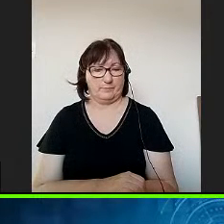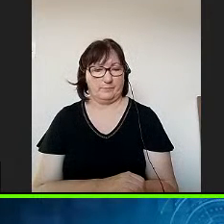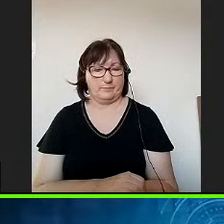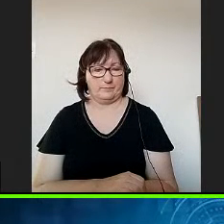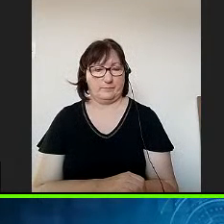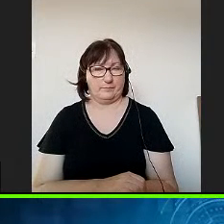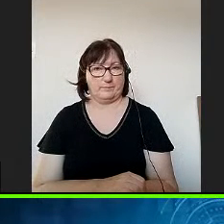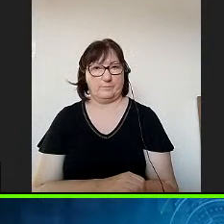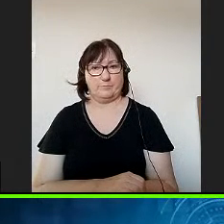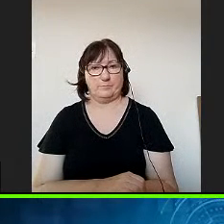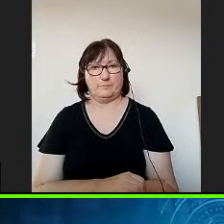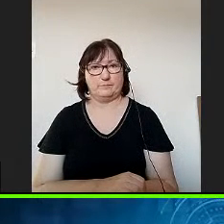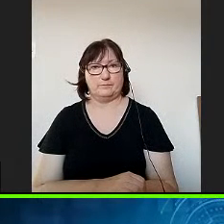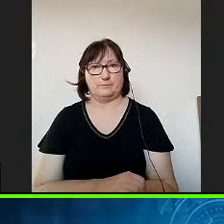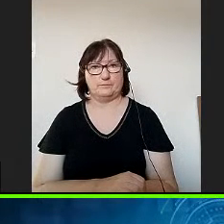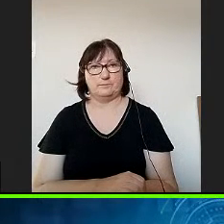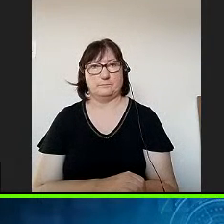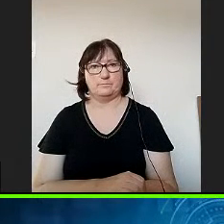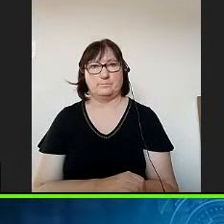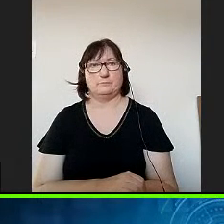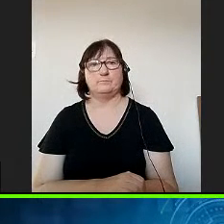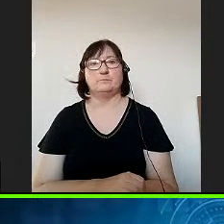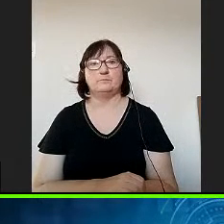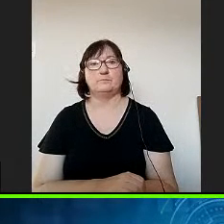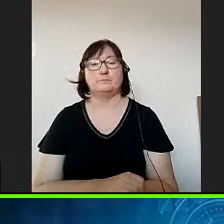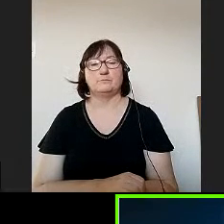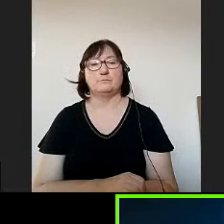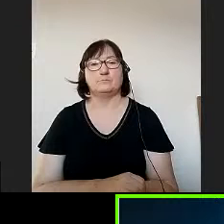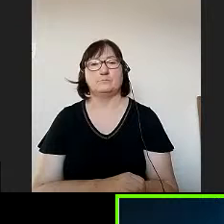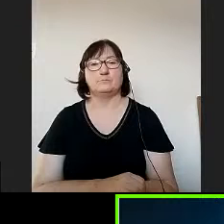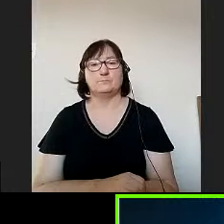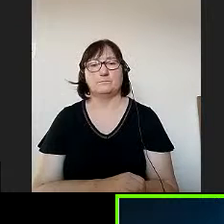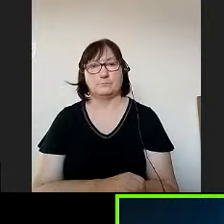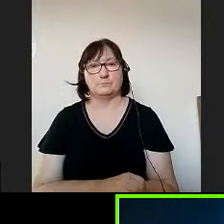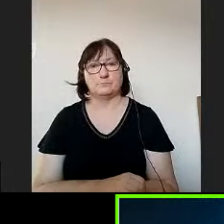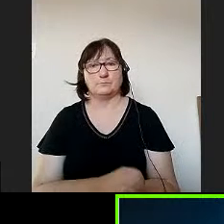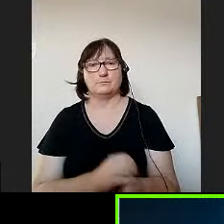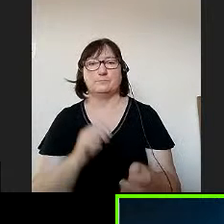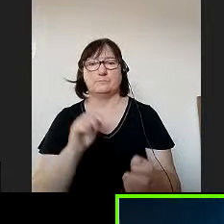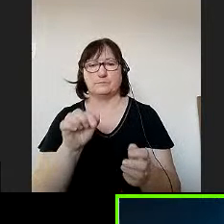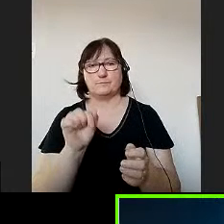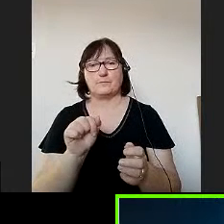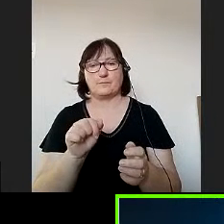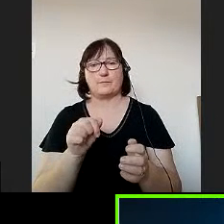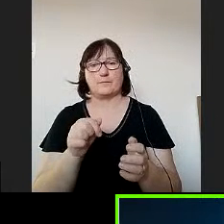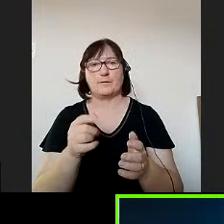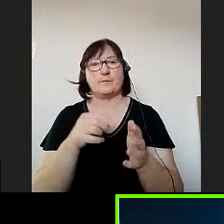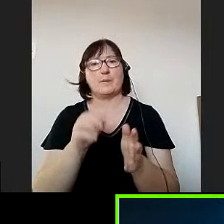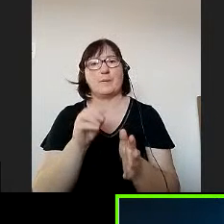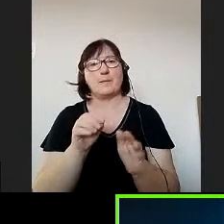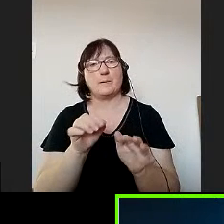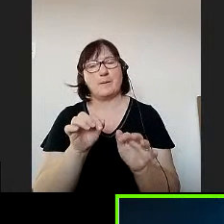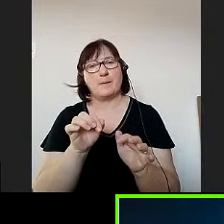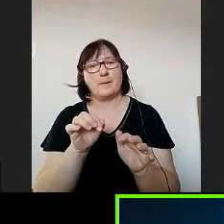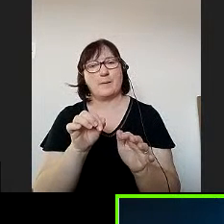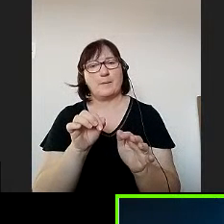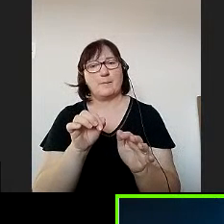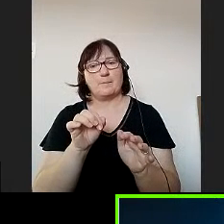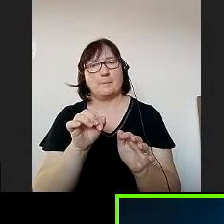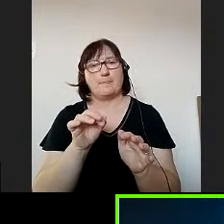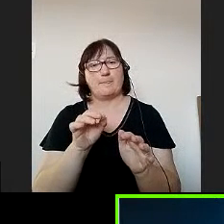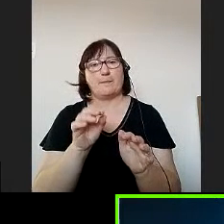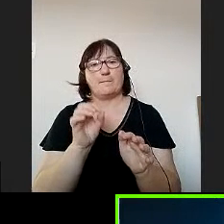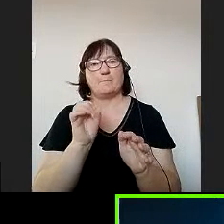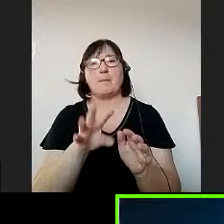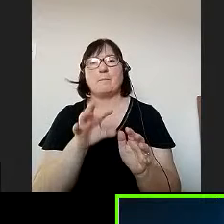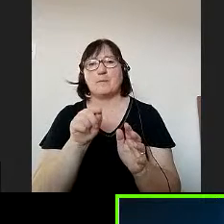that do we publish previous tariff determinations on the SARS website for reference? If she can just give